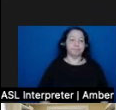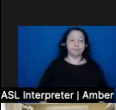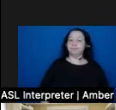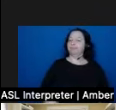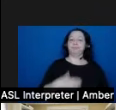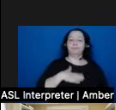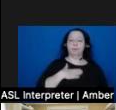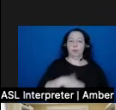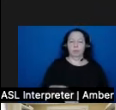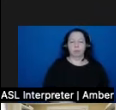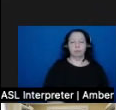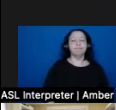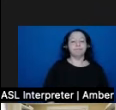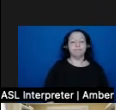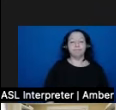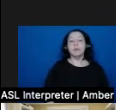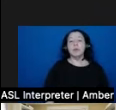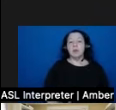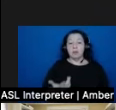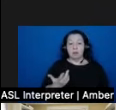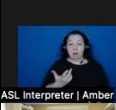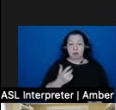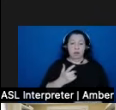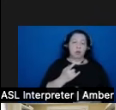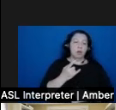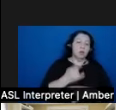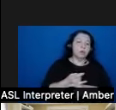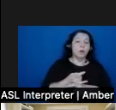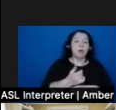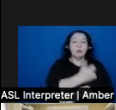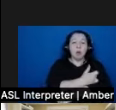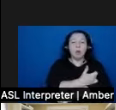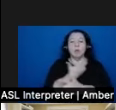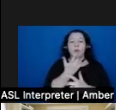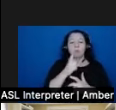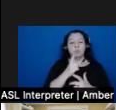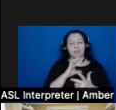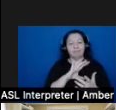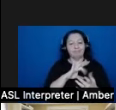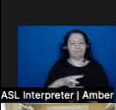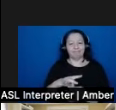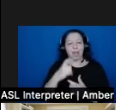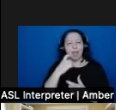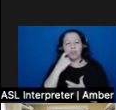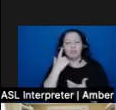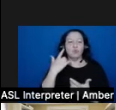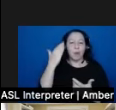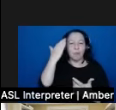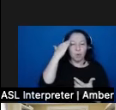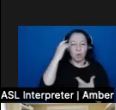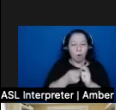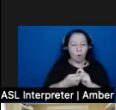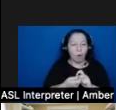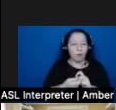Chemical dependency, characterized by an addiction to a mood-altering chemical, both drug addiction